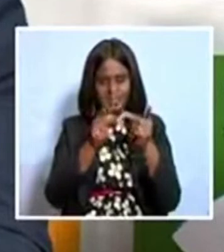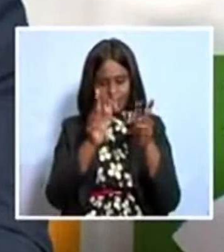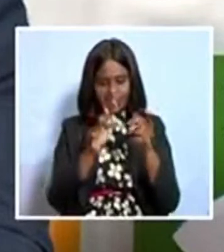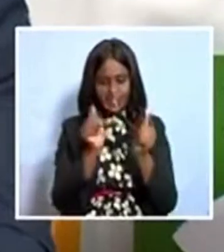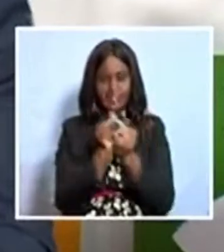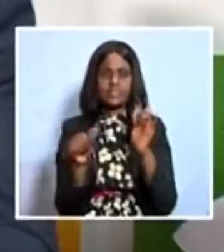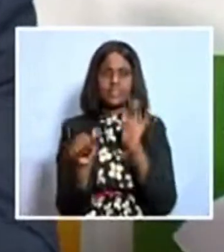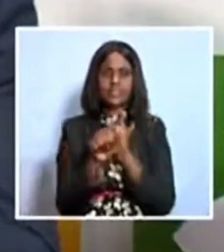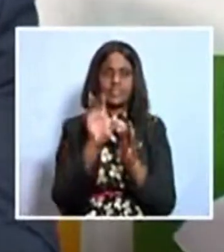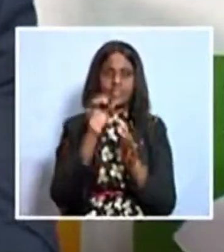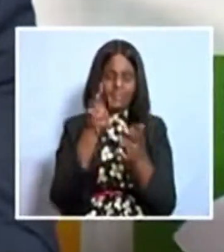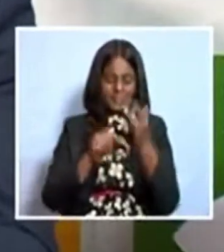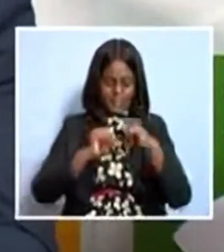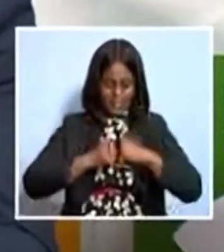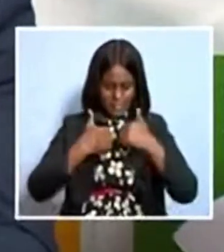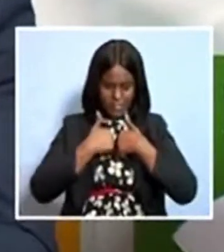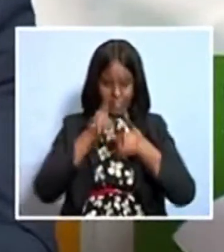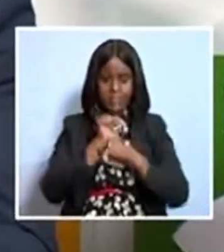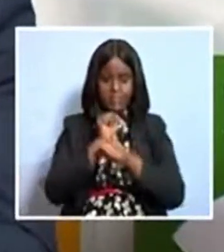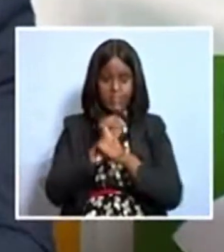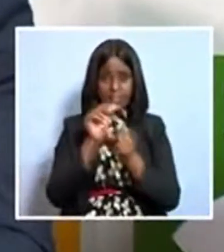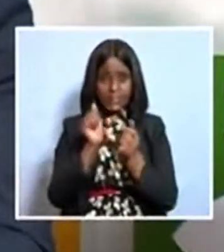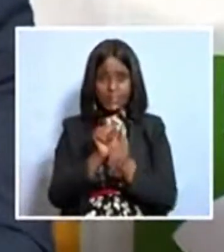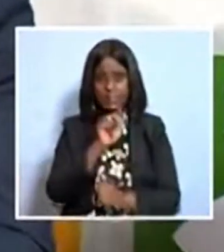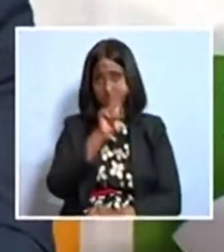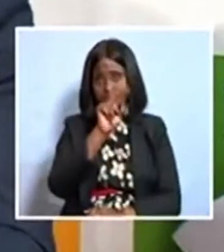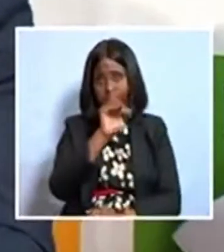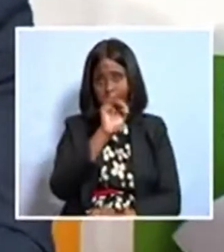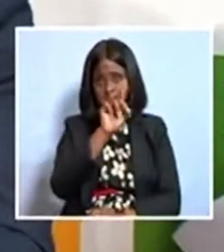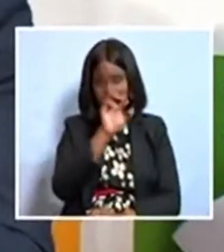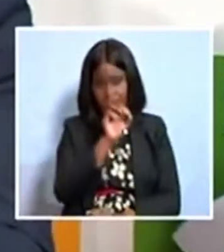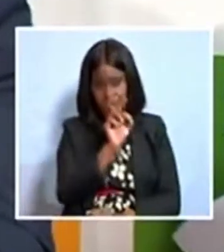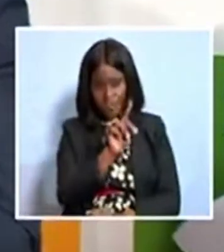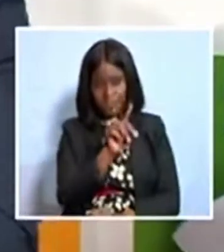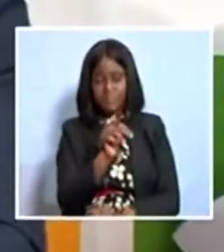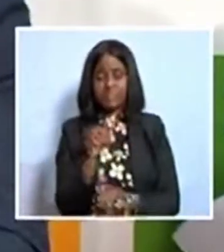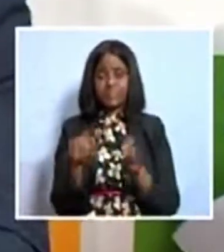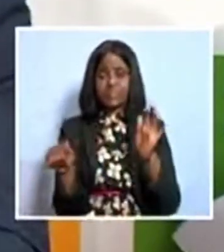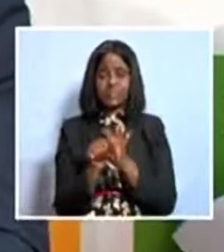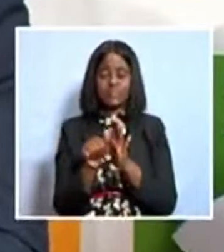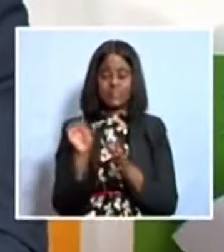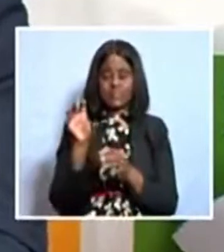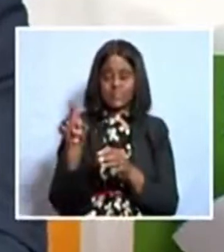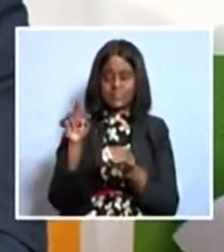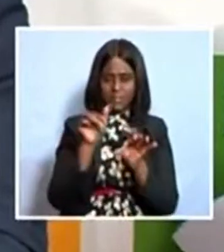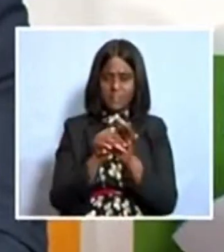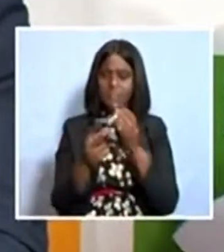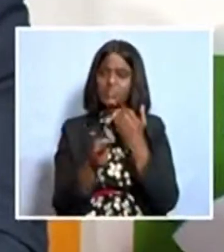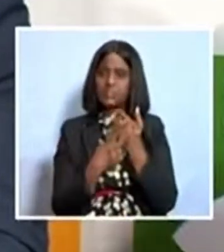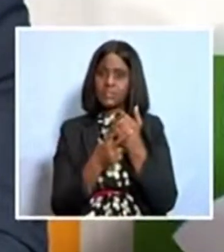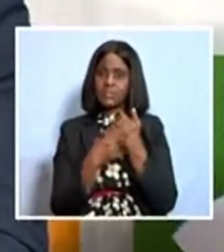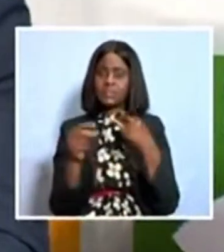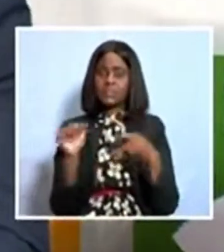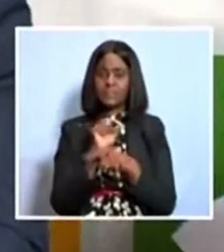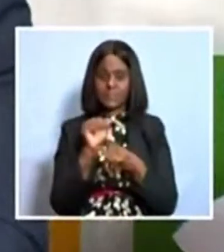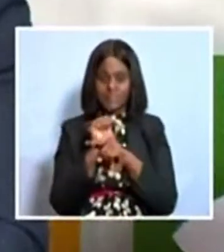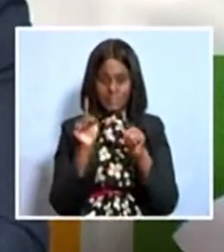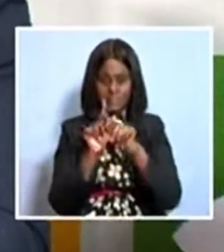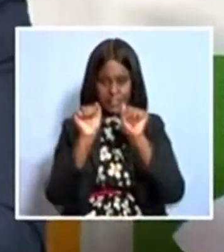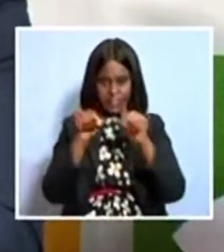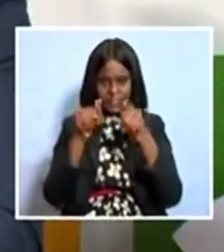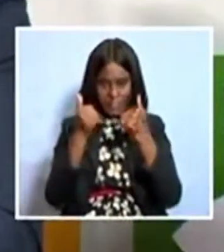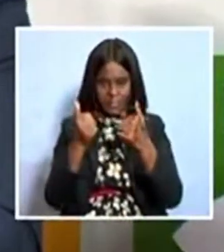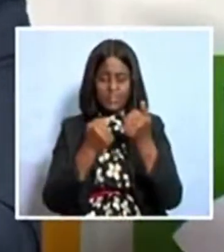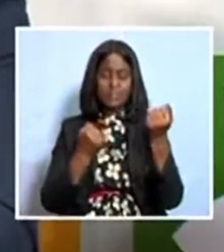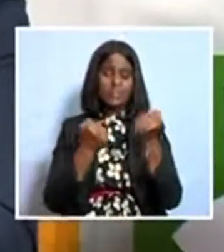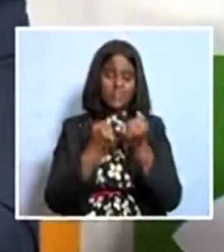sector. So what we have done as UNIDO is to bring the private sector into the vocational trainings and be able to now to